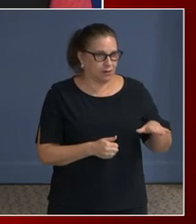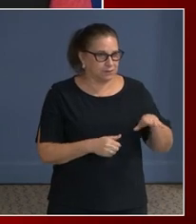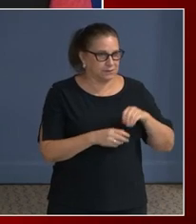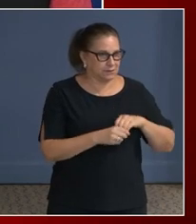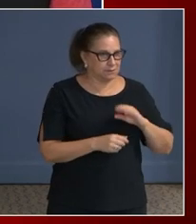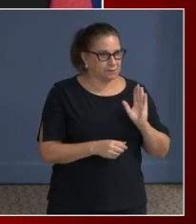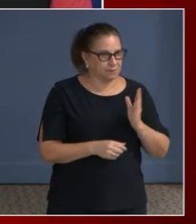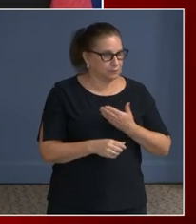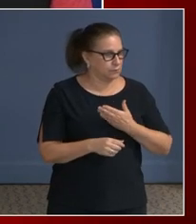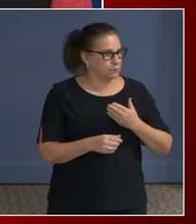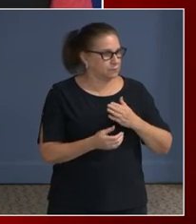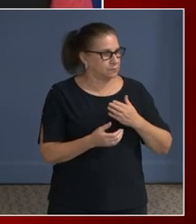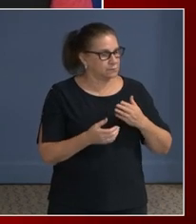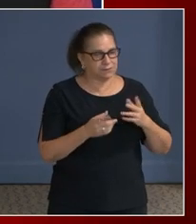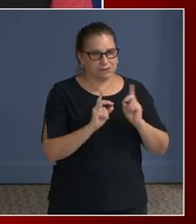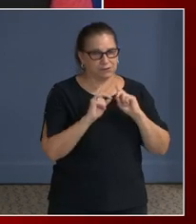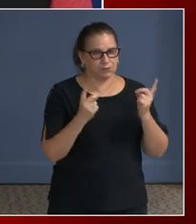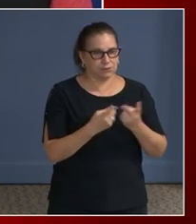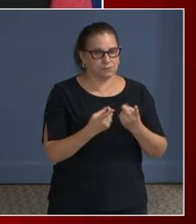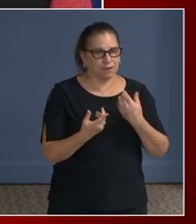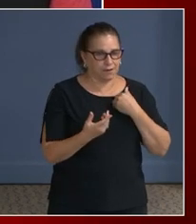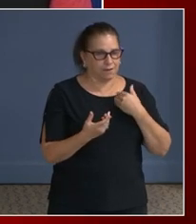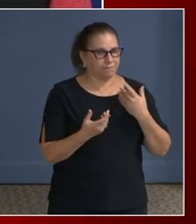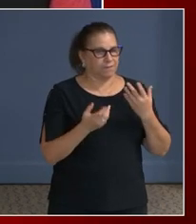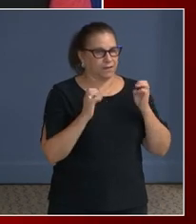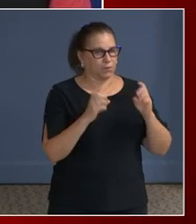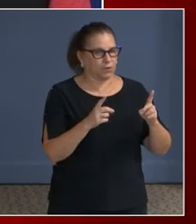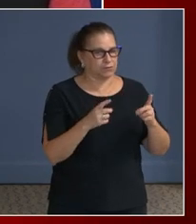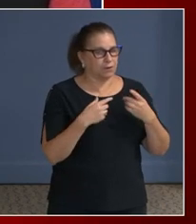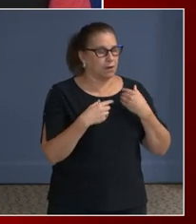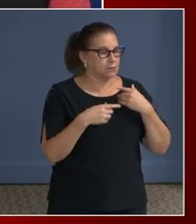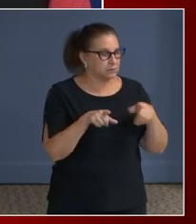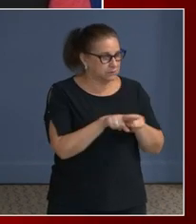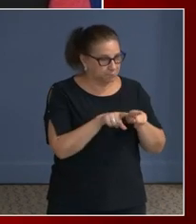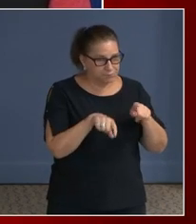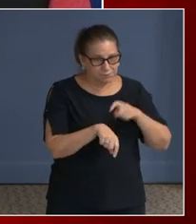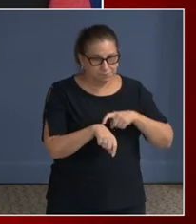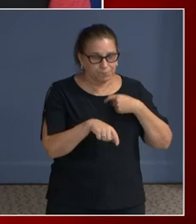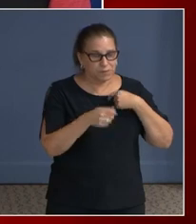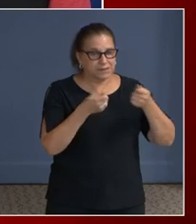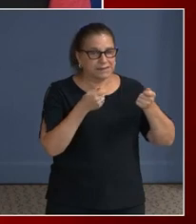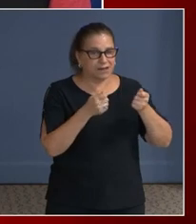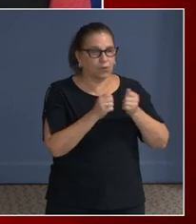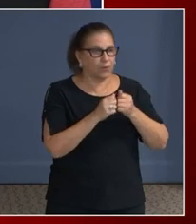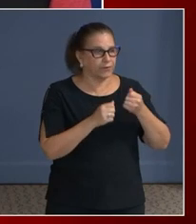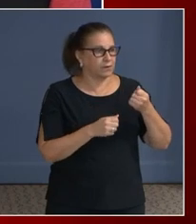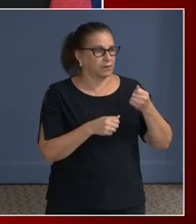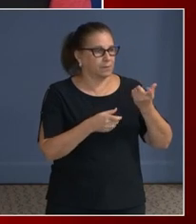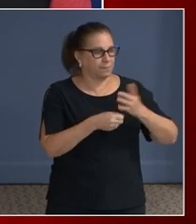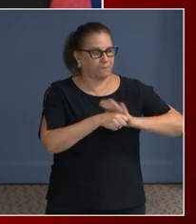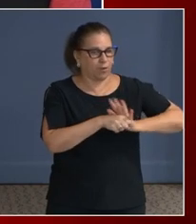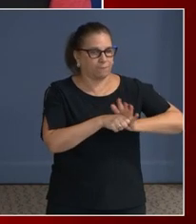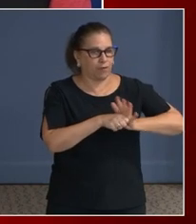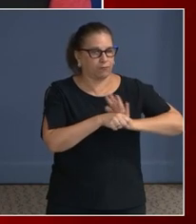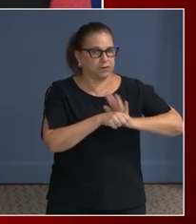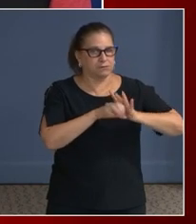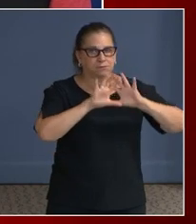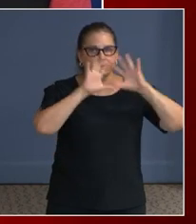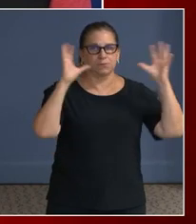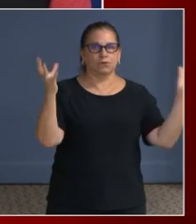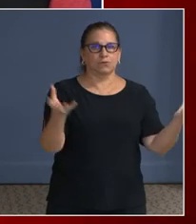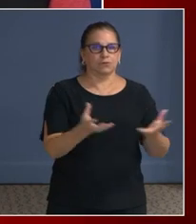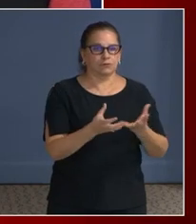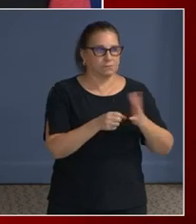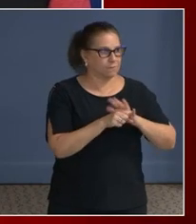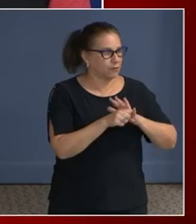teacher. So given that we're dealing with a global pandemic, services for all children has been modified. So that's